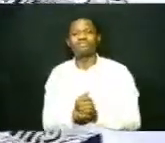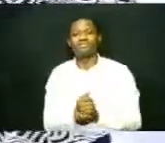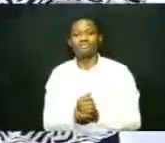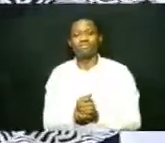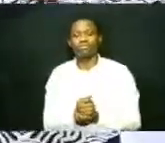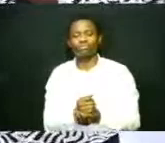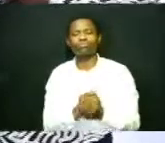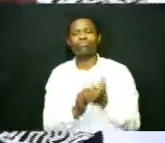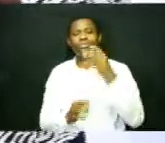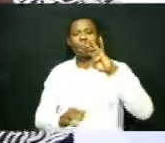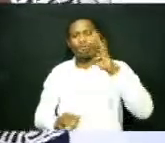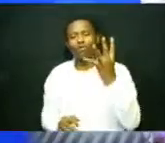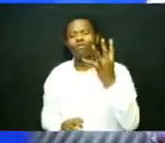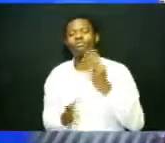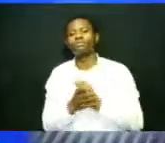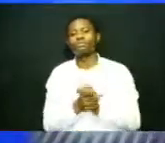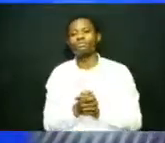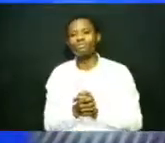4,